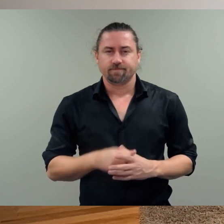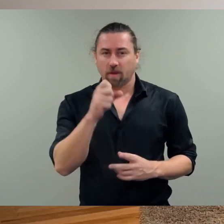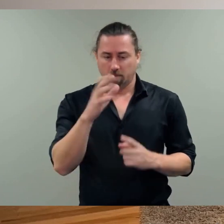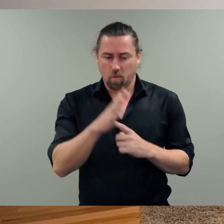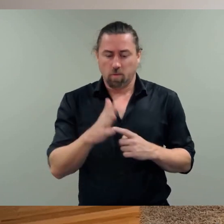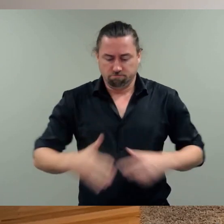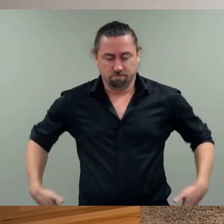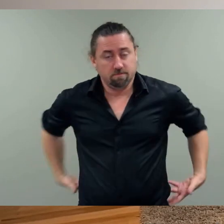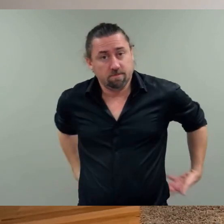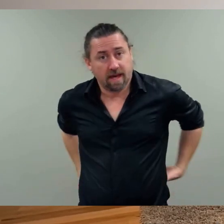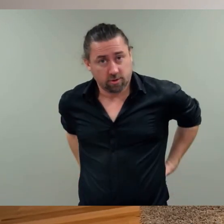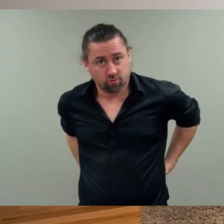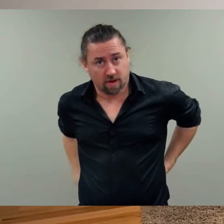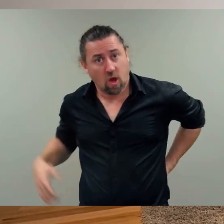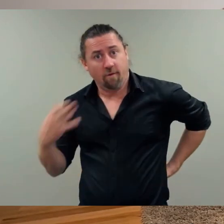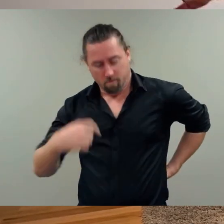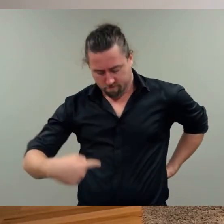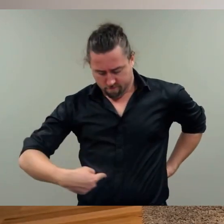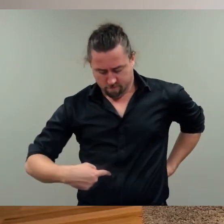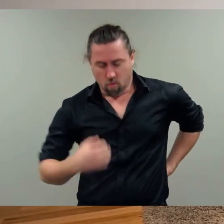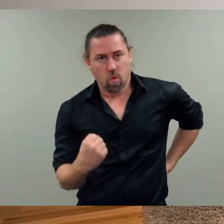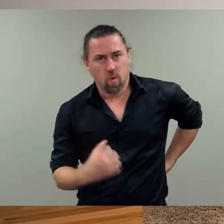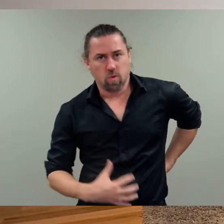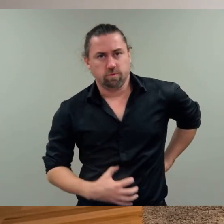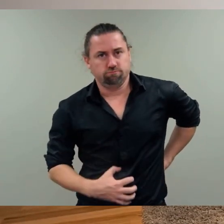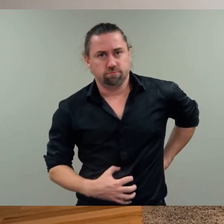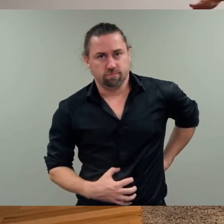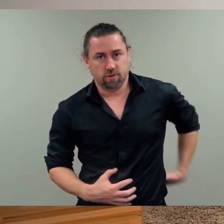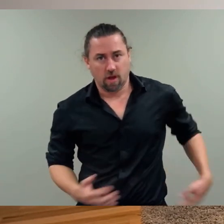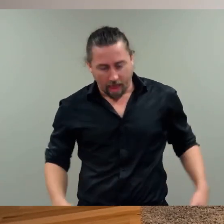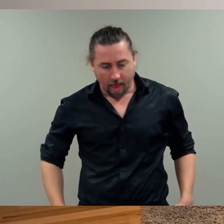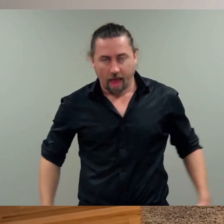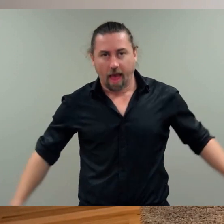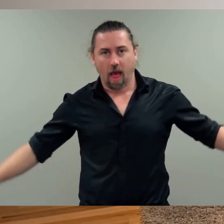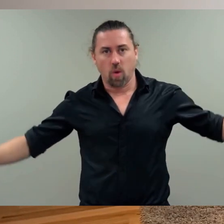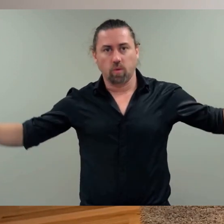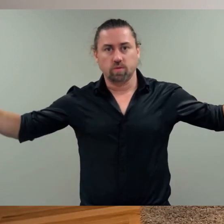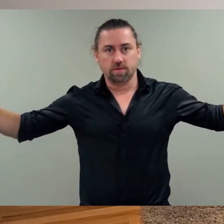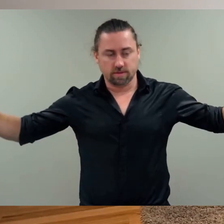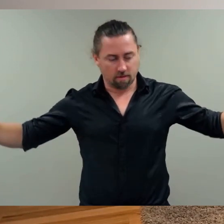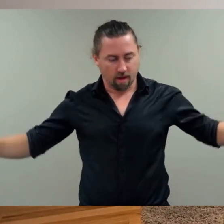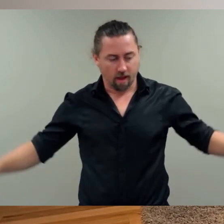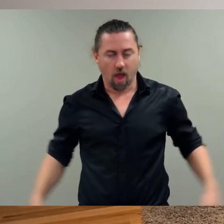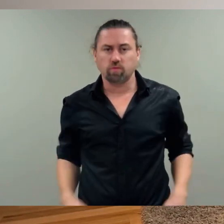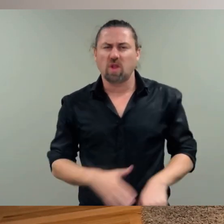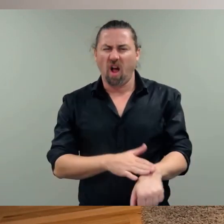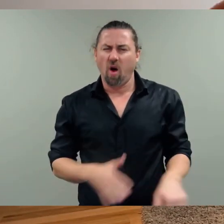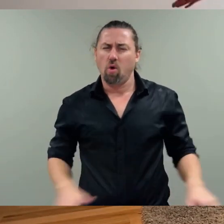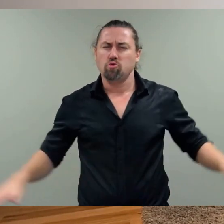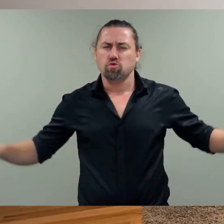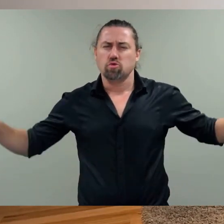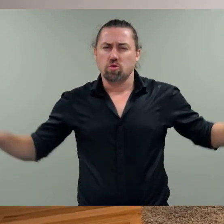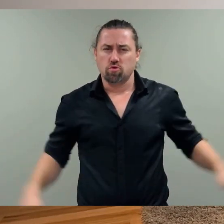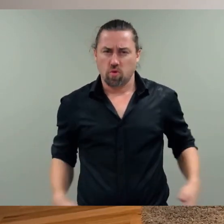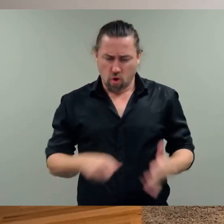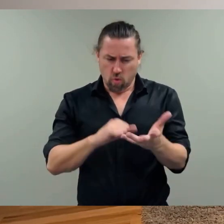Try to keep your back nice and straight by engaging your core muscles every time you take your arms out to the side and slowly back